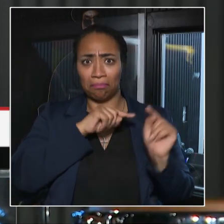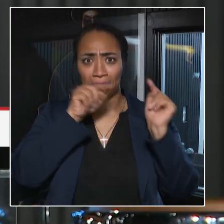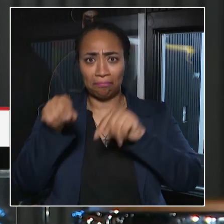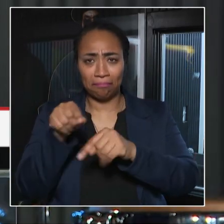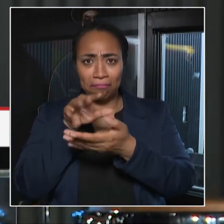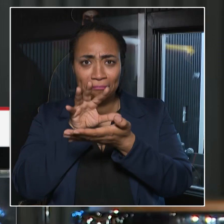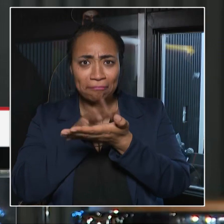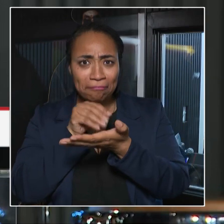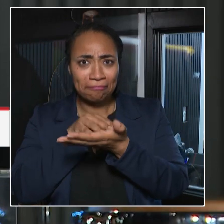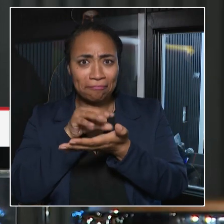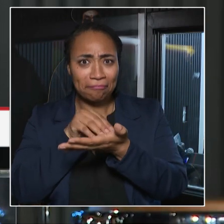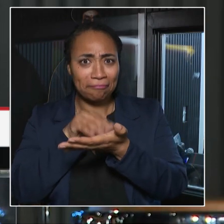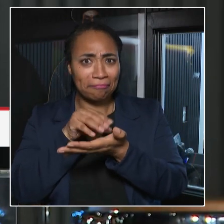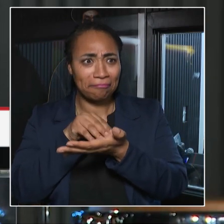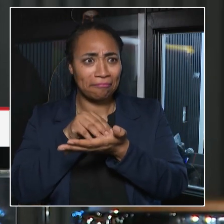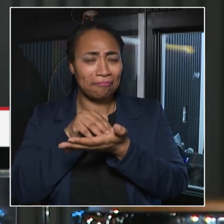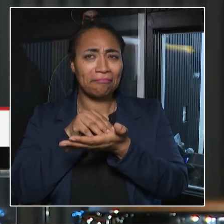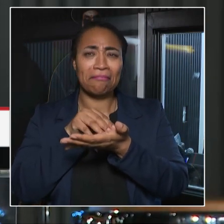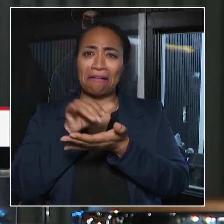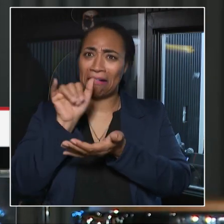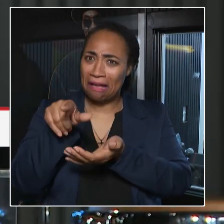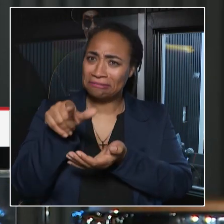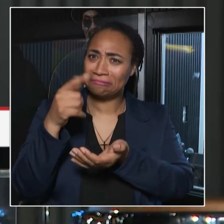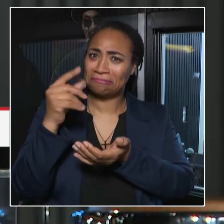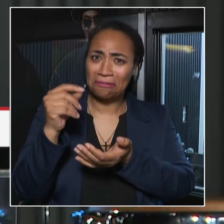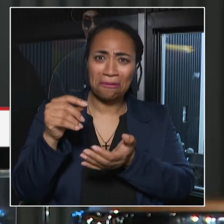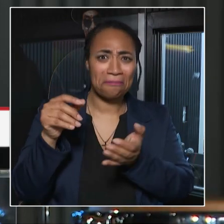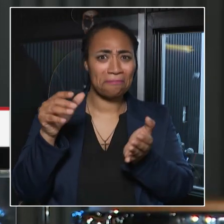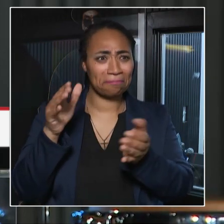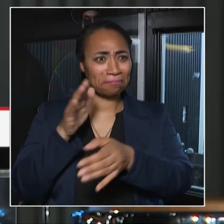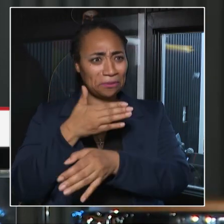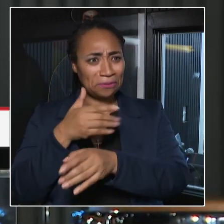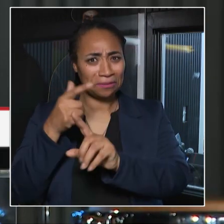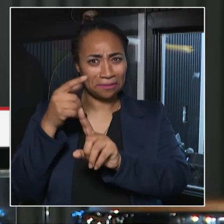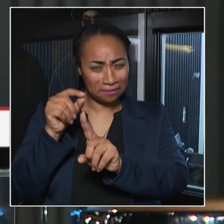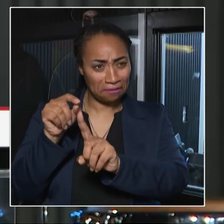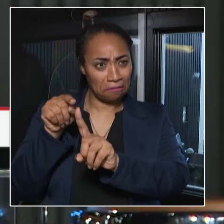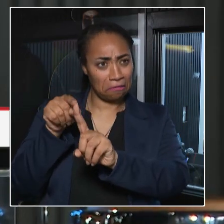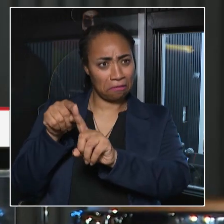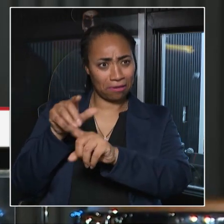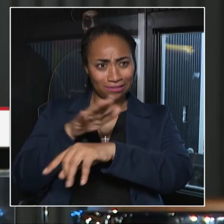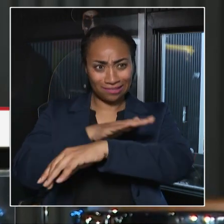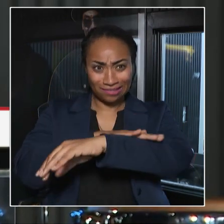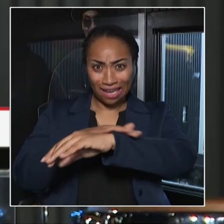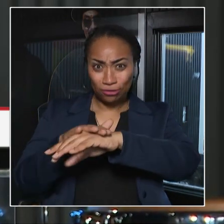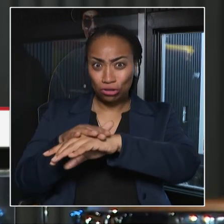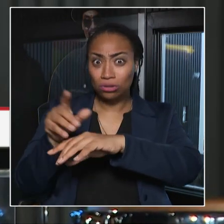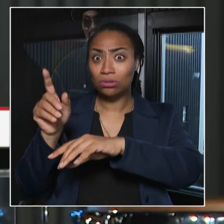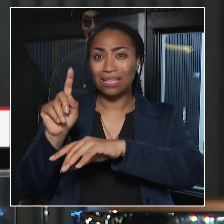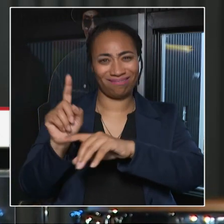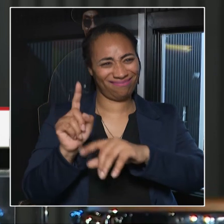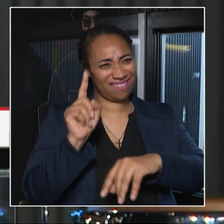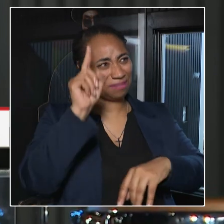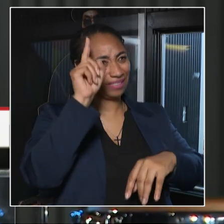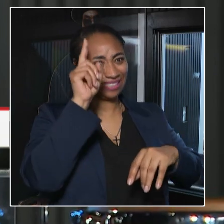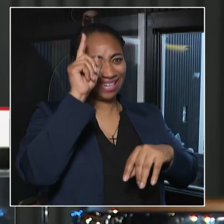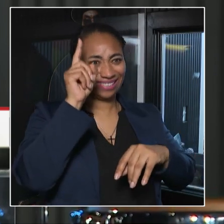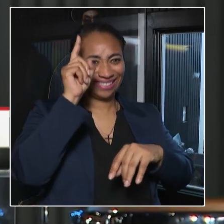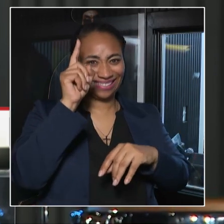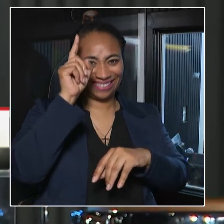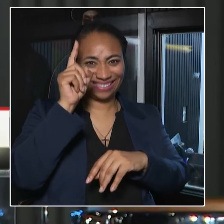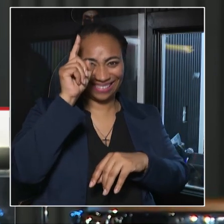stage back there. And then all of the other interactives gives you, fill in the rest of the blanks. So you start